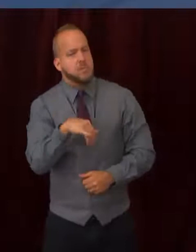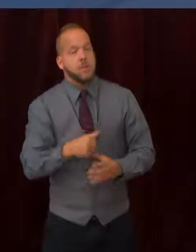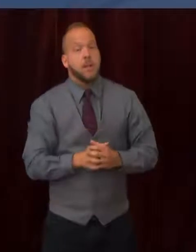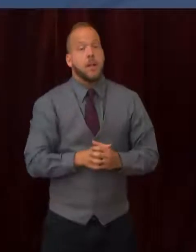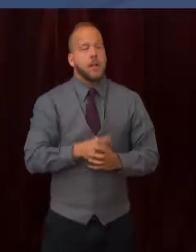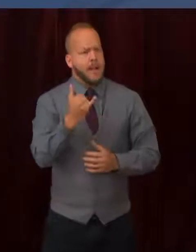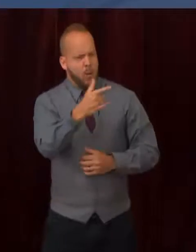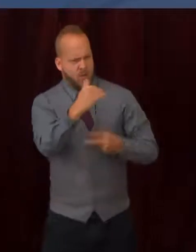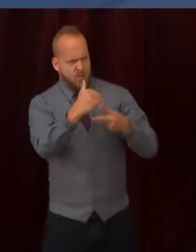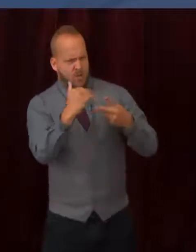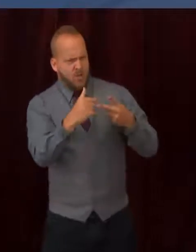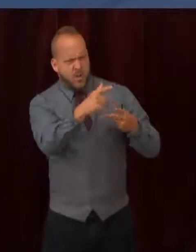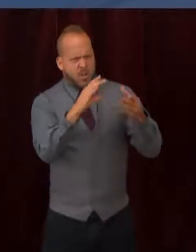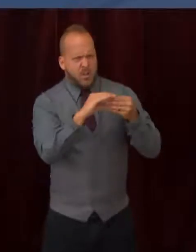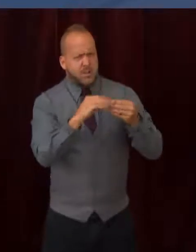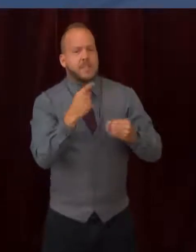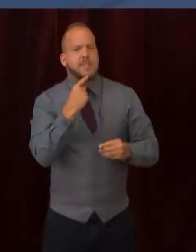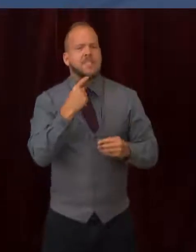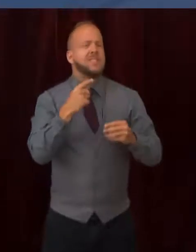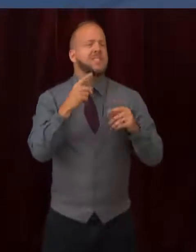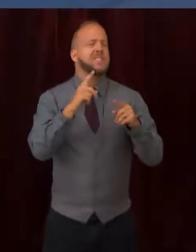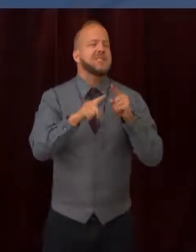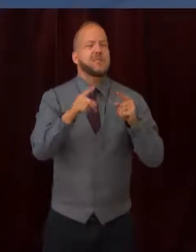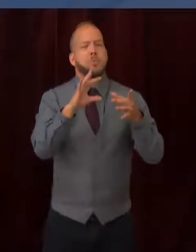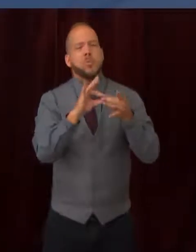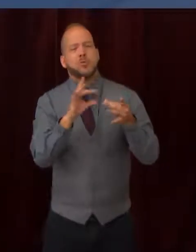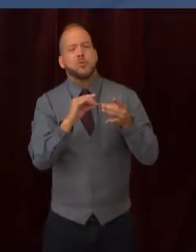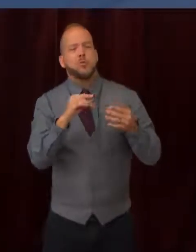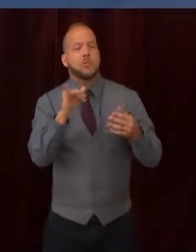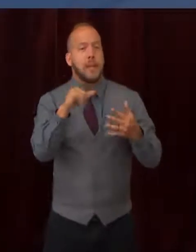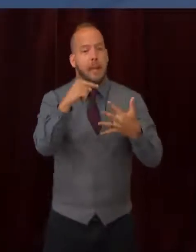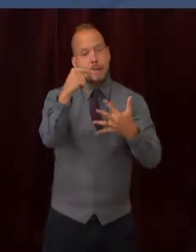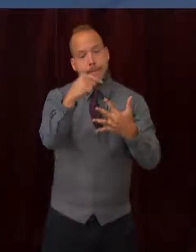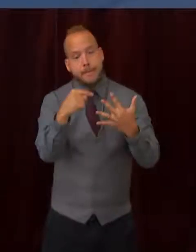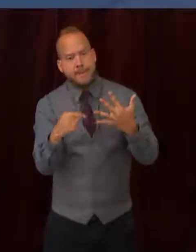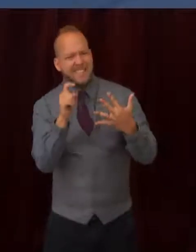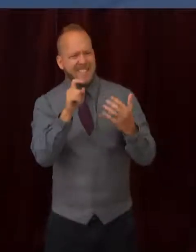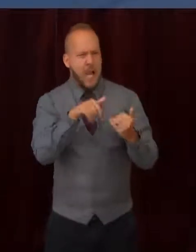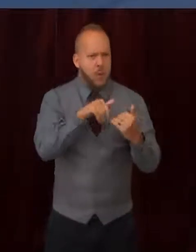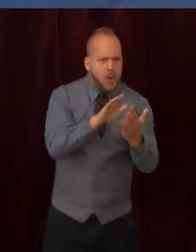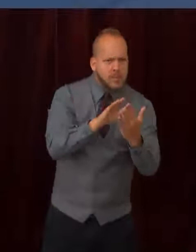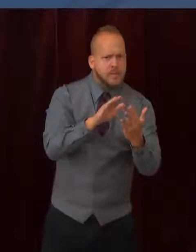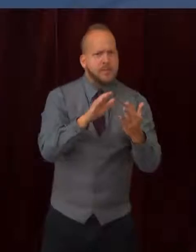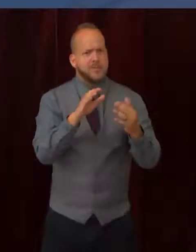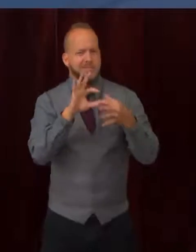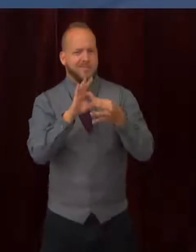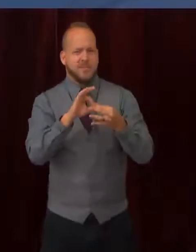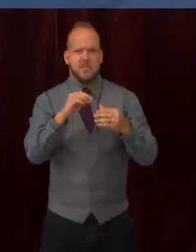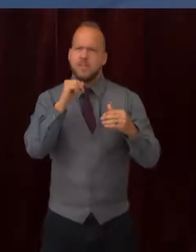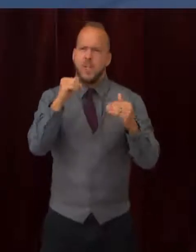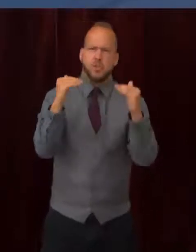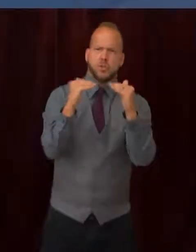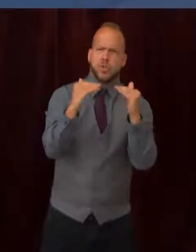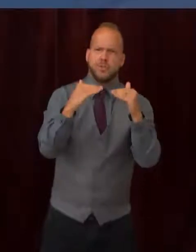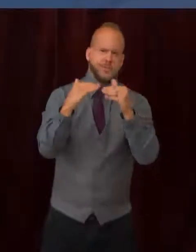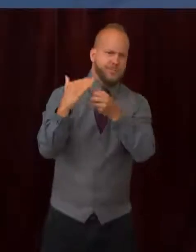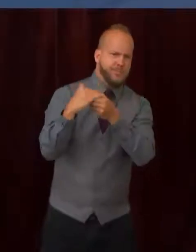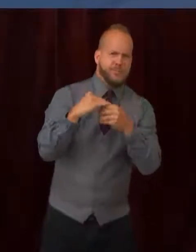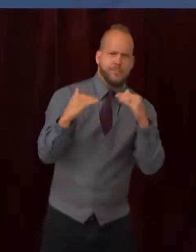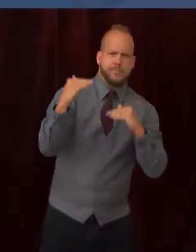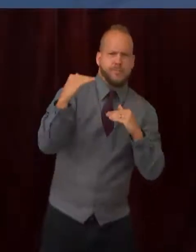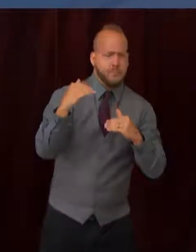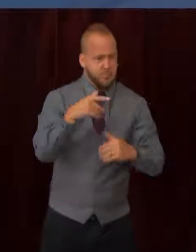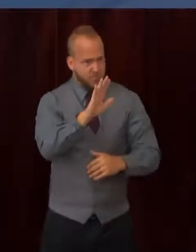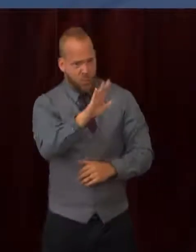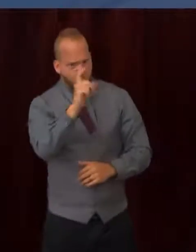that you would like addressed at a special session, which seems to be somewhere on the horizon?